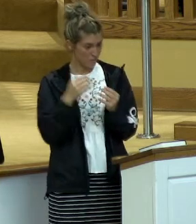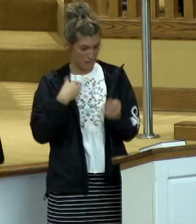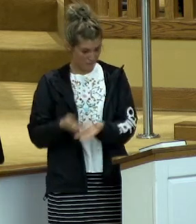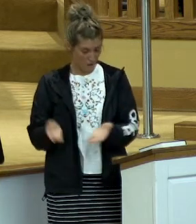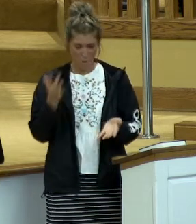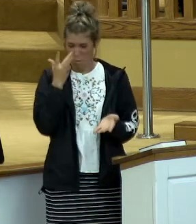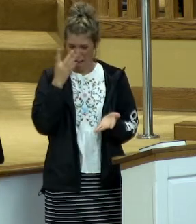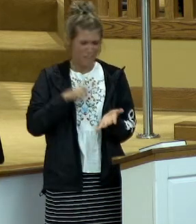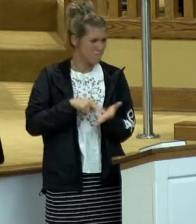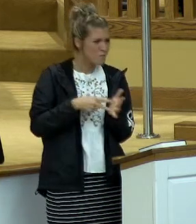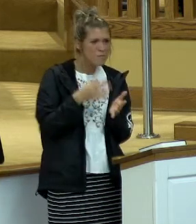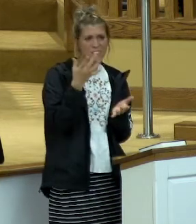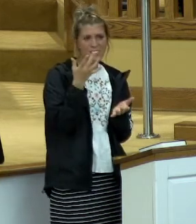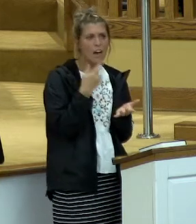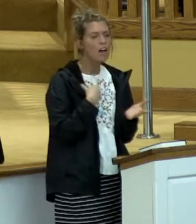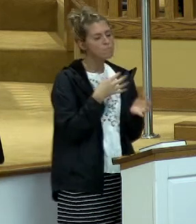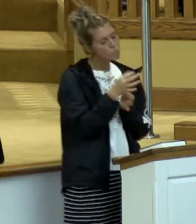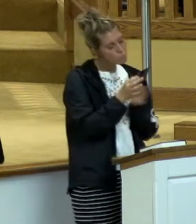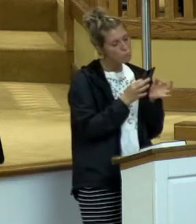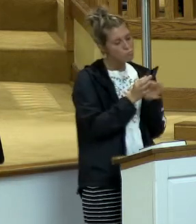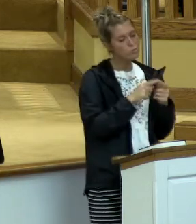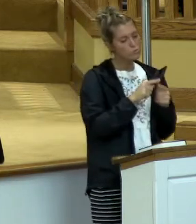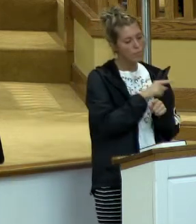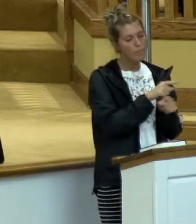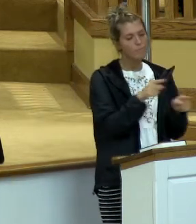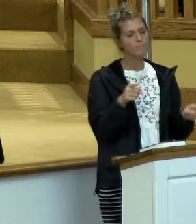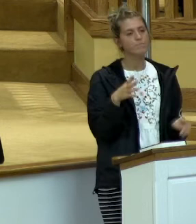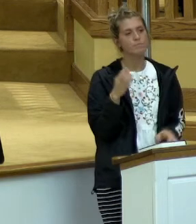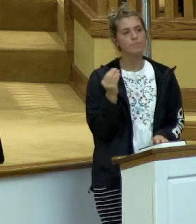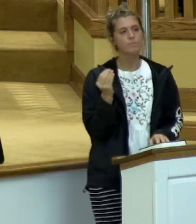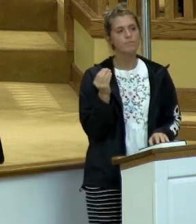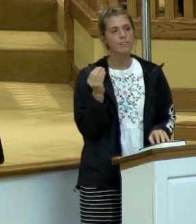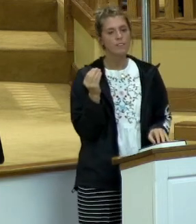you do that? What's the purpose of all that stuff? And I explained it to them.